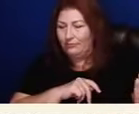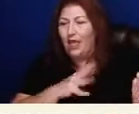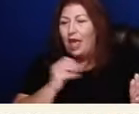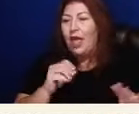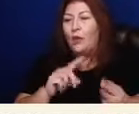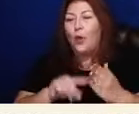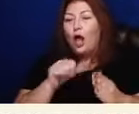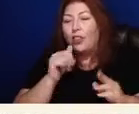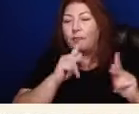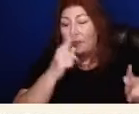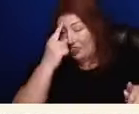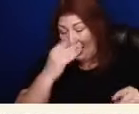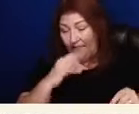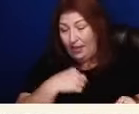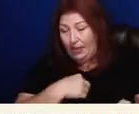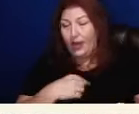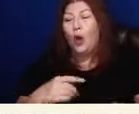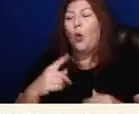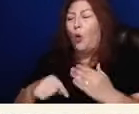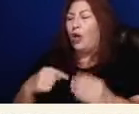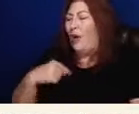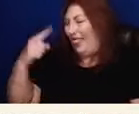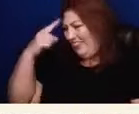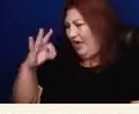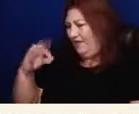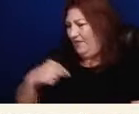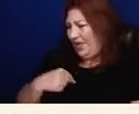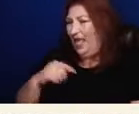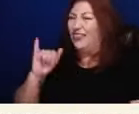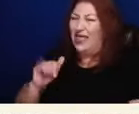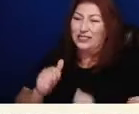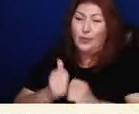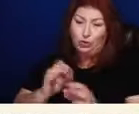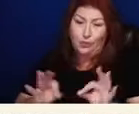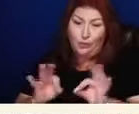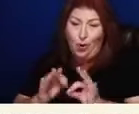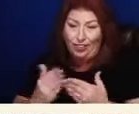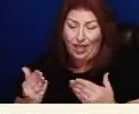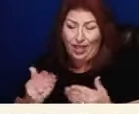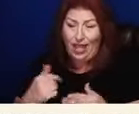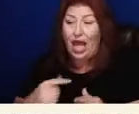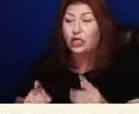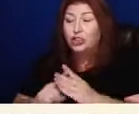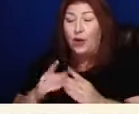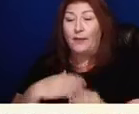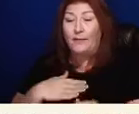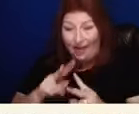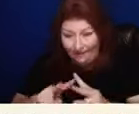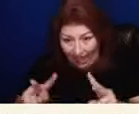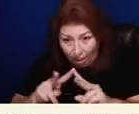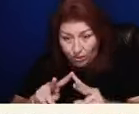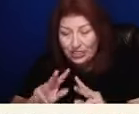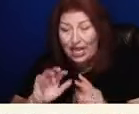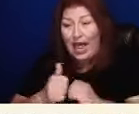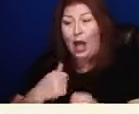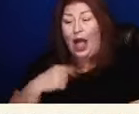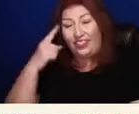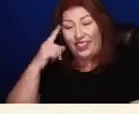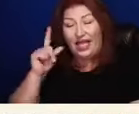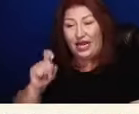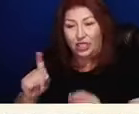about me into what do I think about me? Because that's the most important thing. Am I showing up in my values and how I think I need to show up? And am